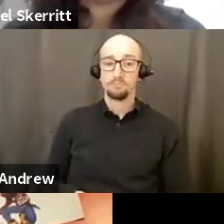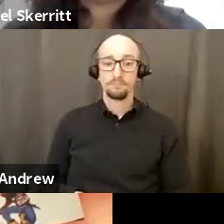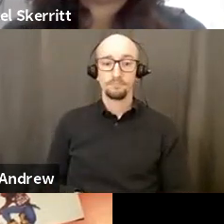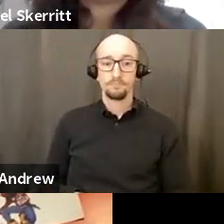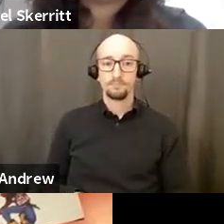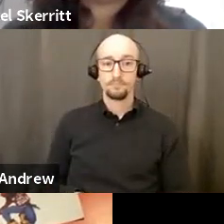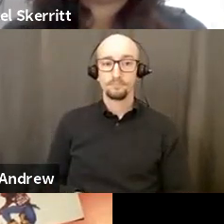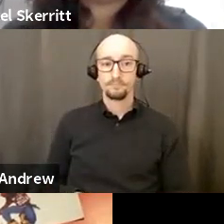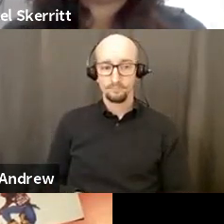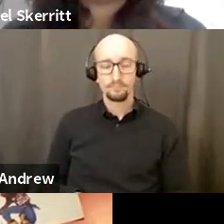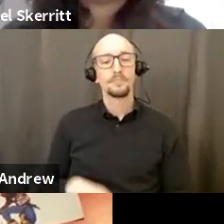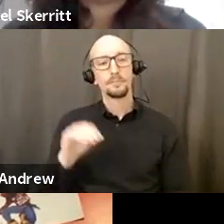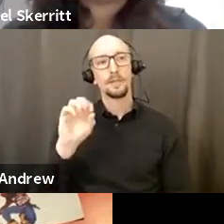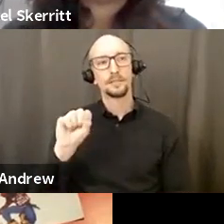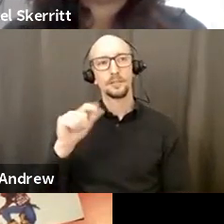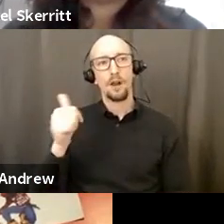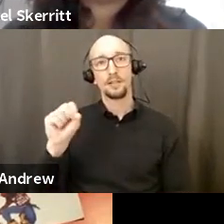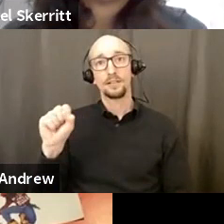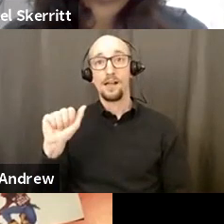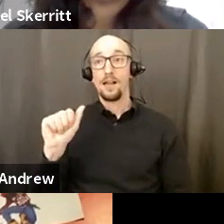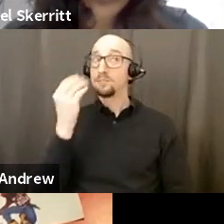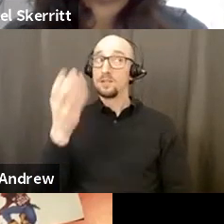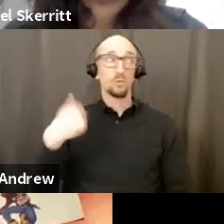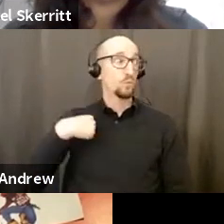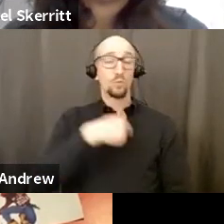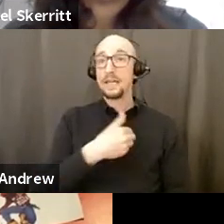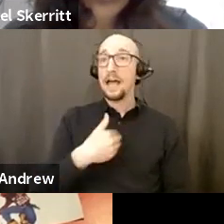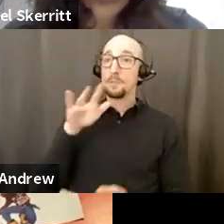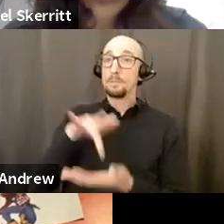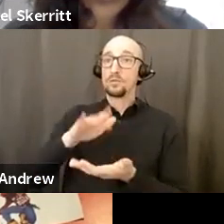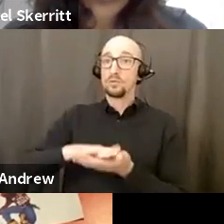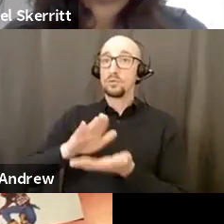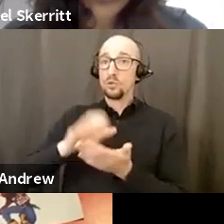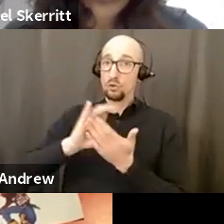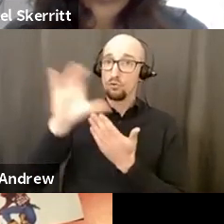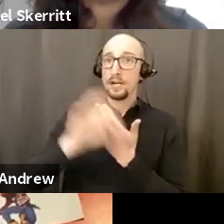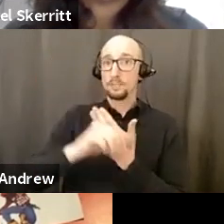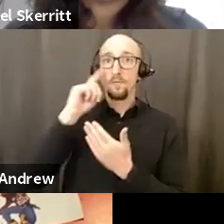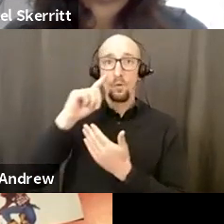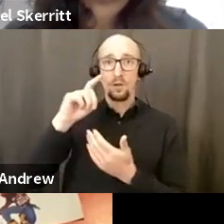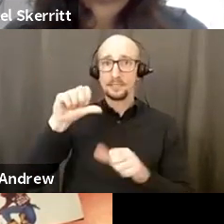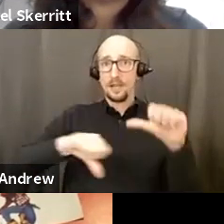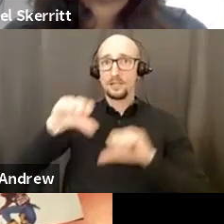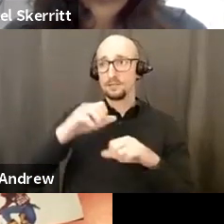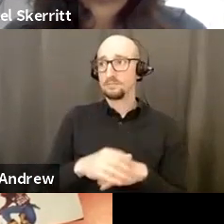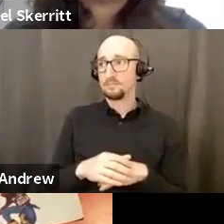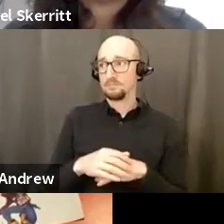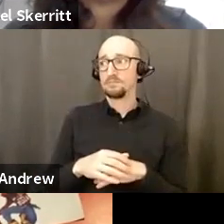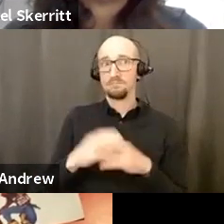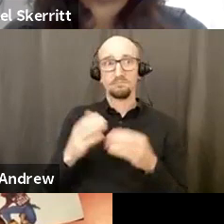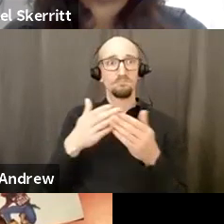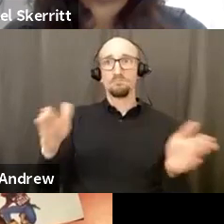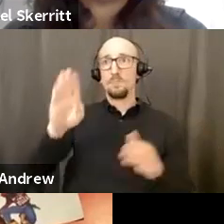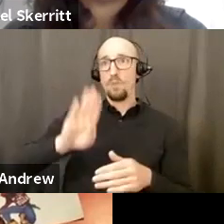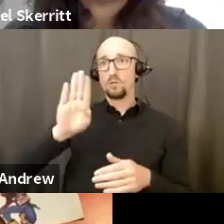I mean, we have a middle school science curriculum, and we have like kits across the district. Like, I don't